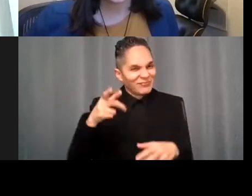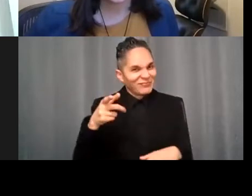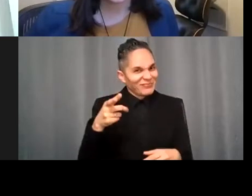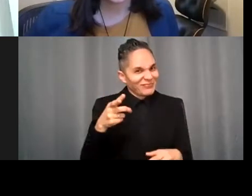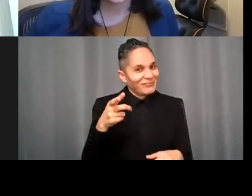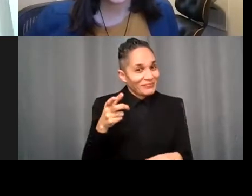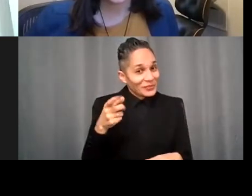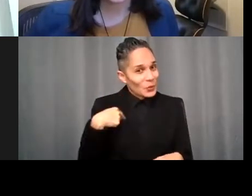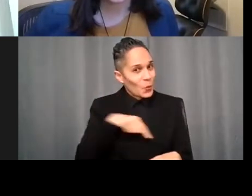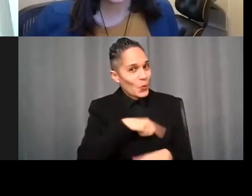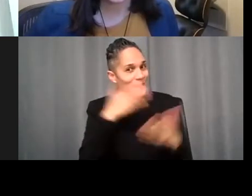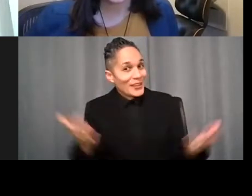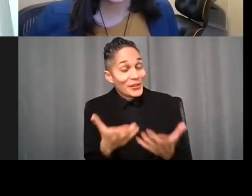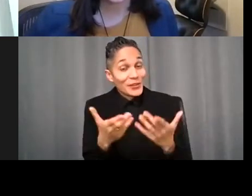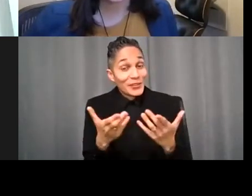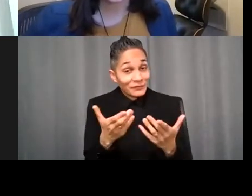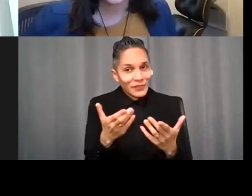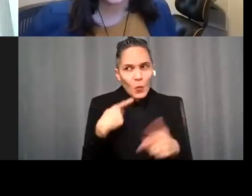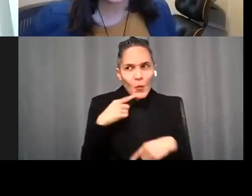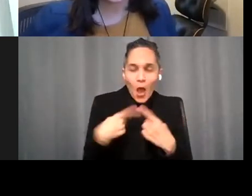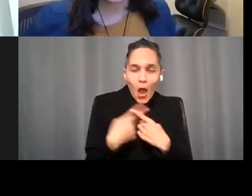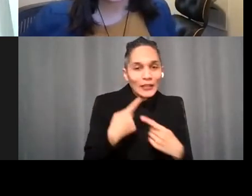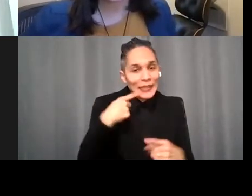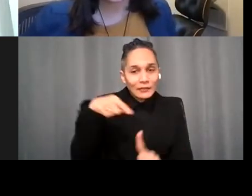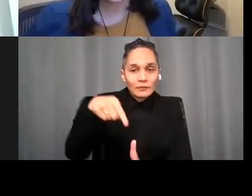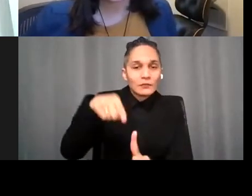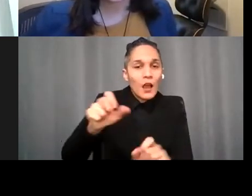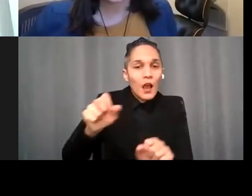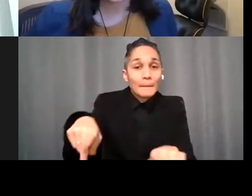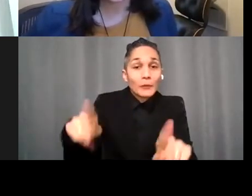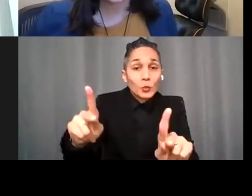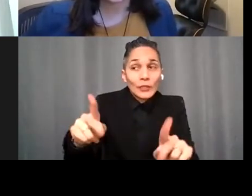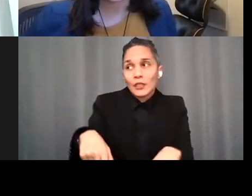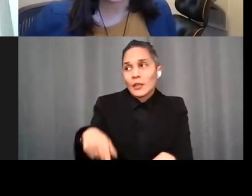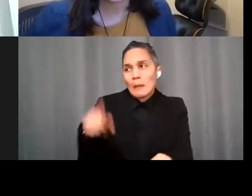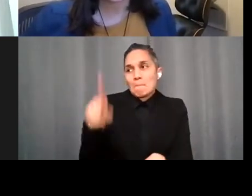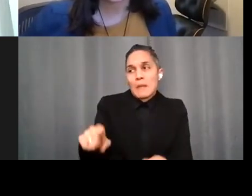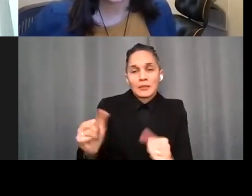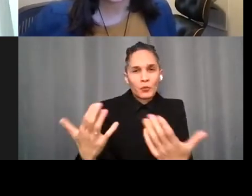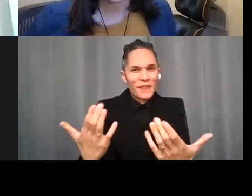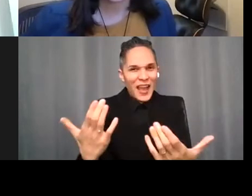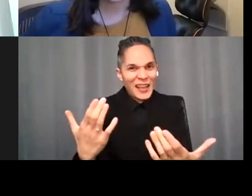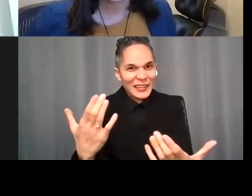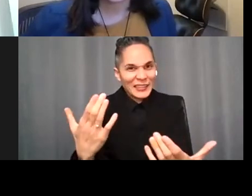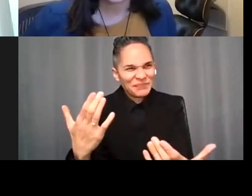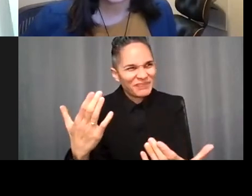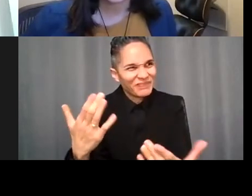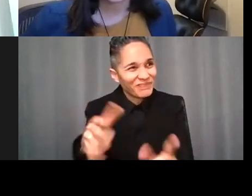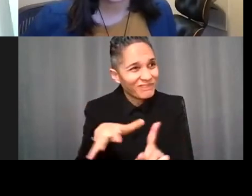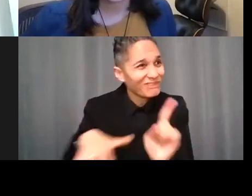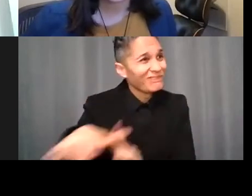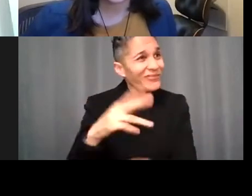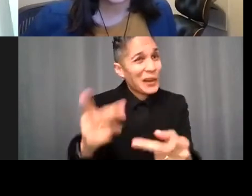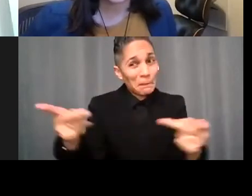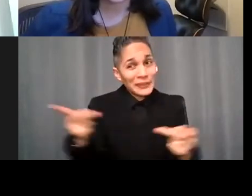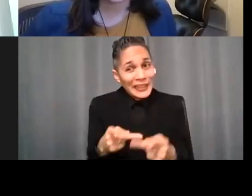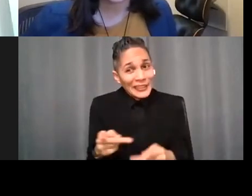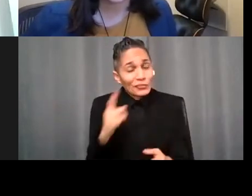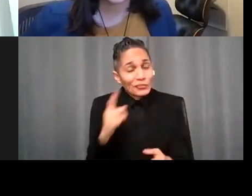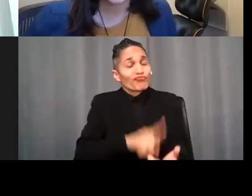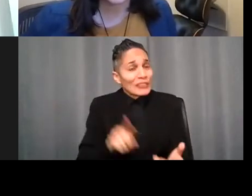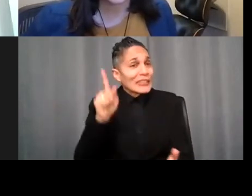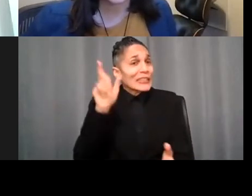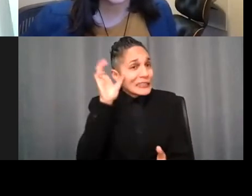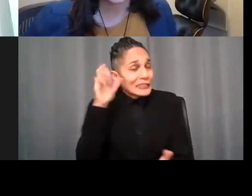here, opportunity and providing that space to hear people who